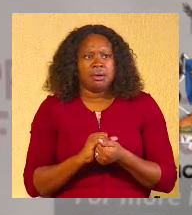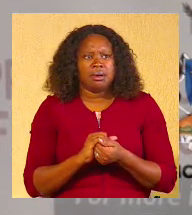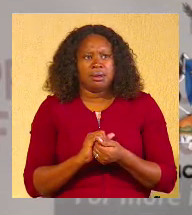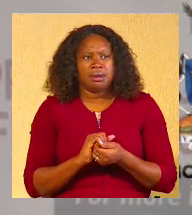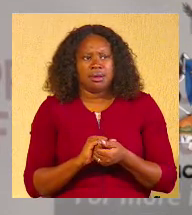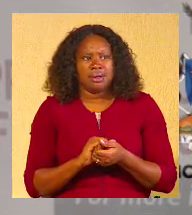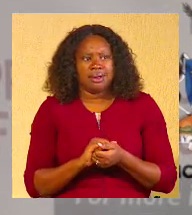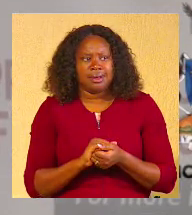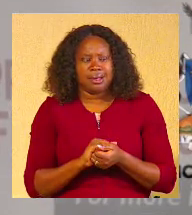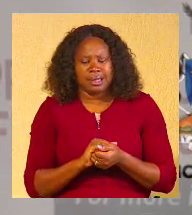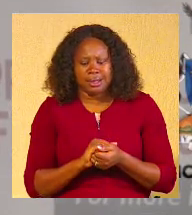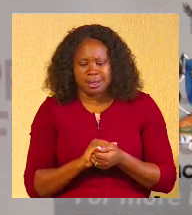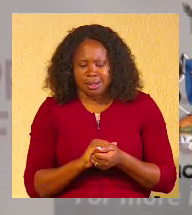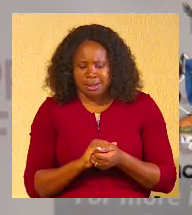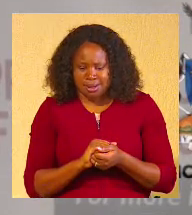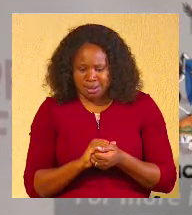out?